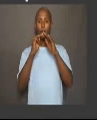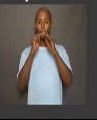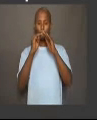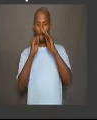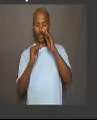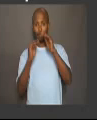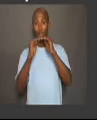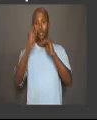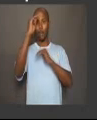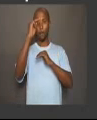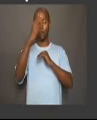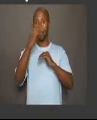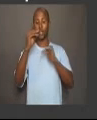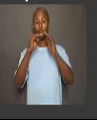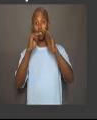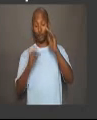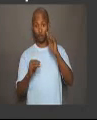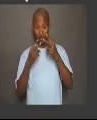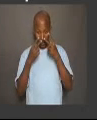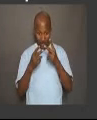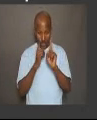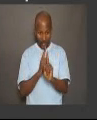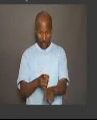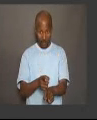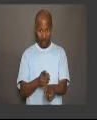minimum. Do you see the answer?